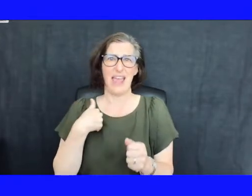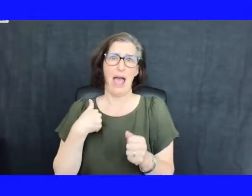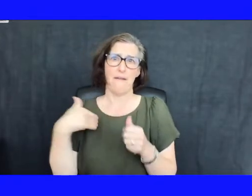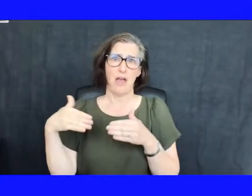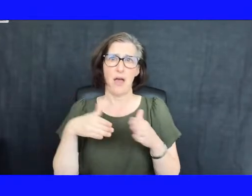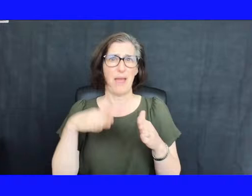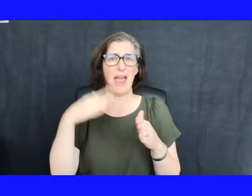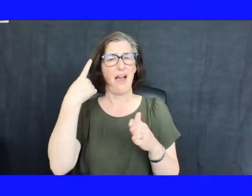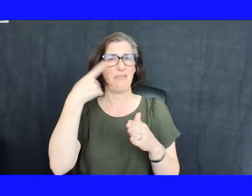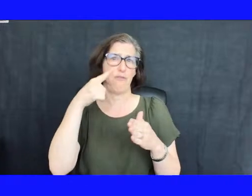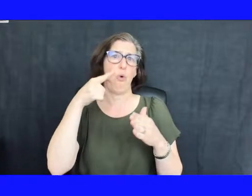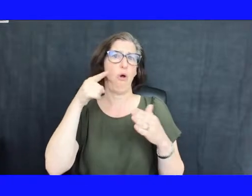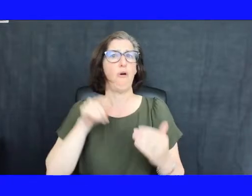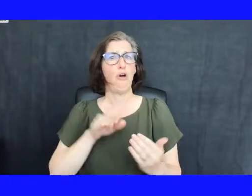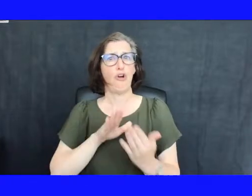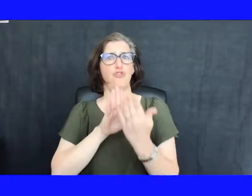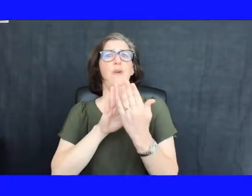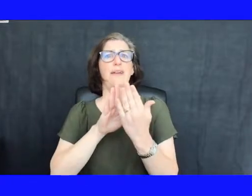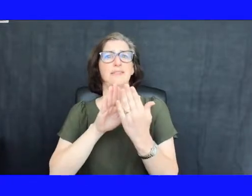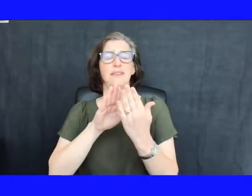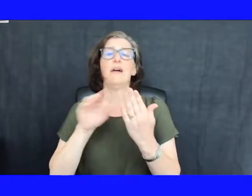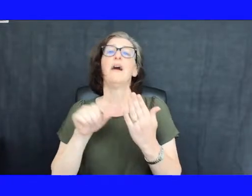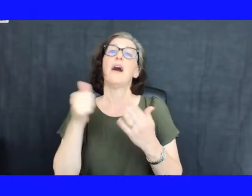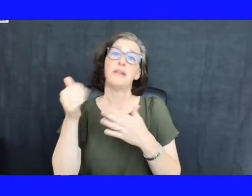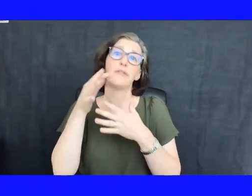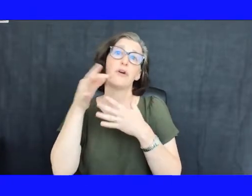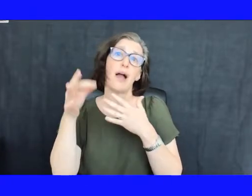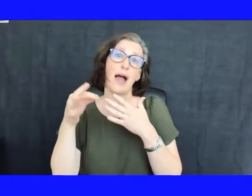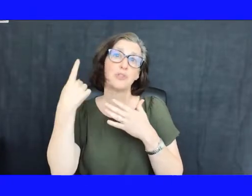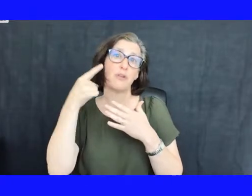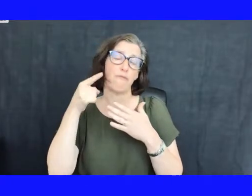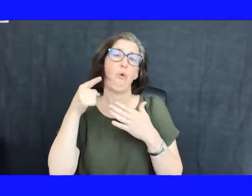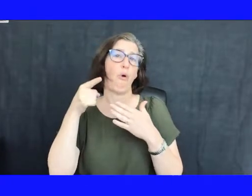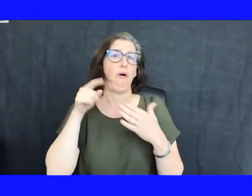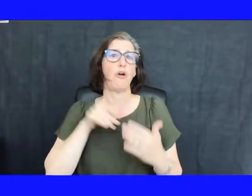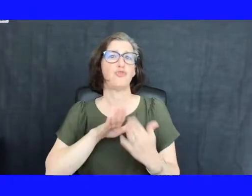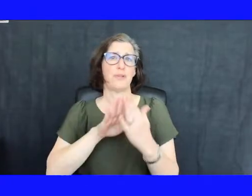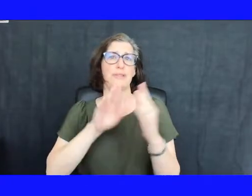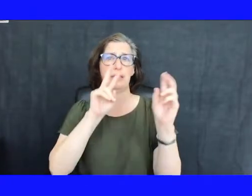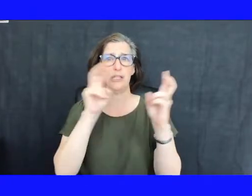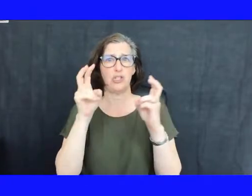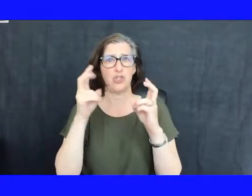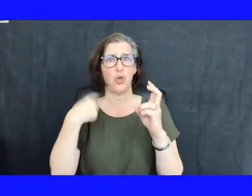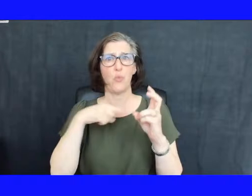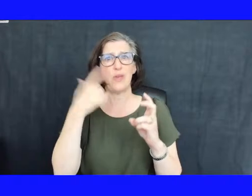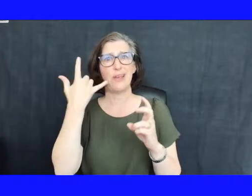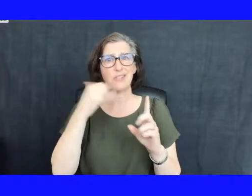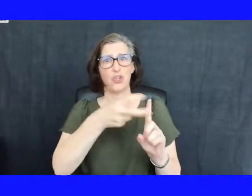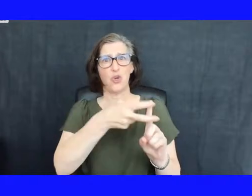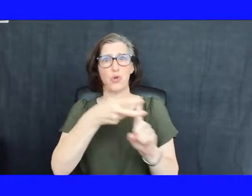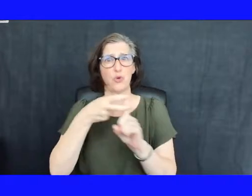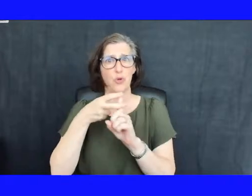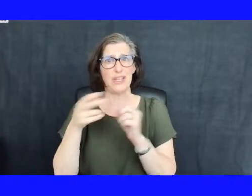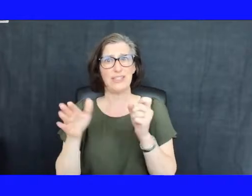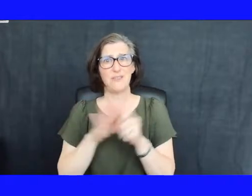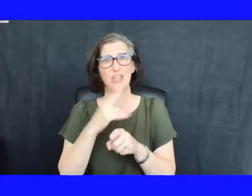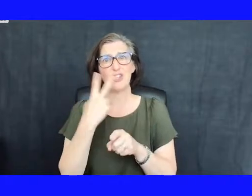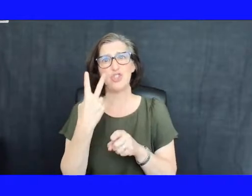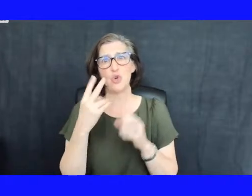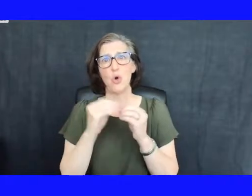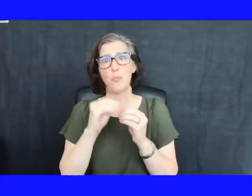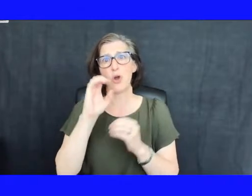Jose. Dr. Katz? No questions, thank you. Thank you. Frida?